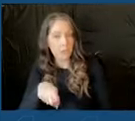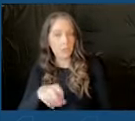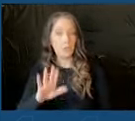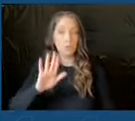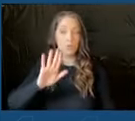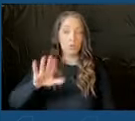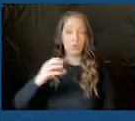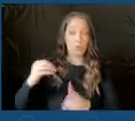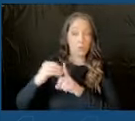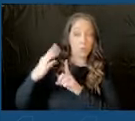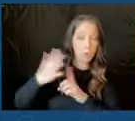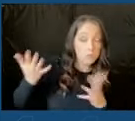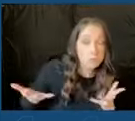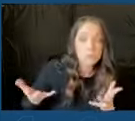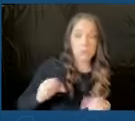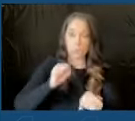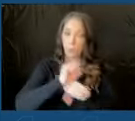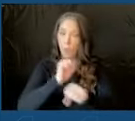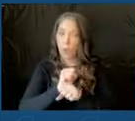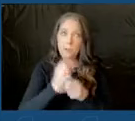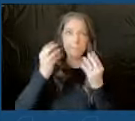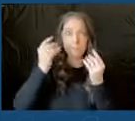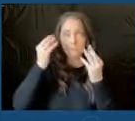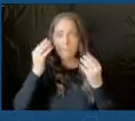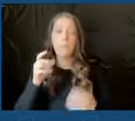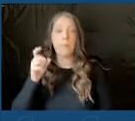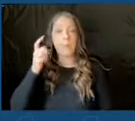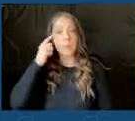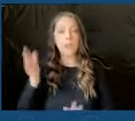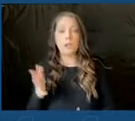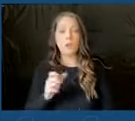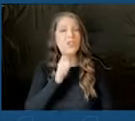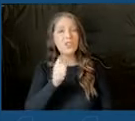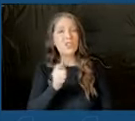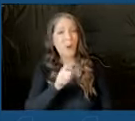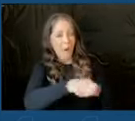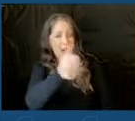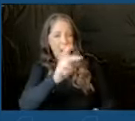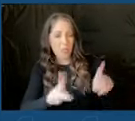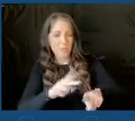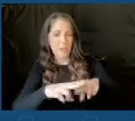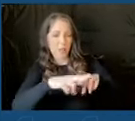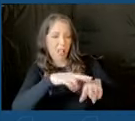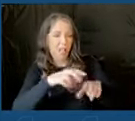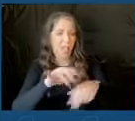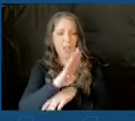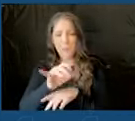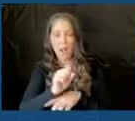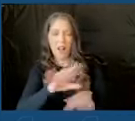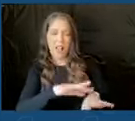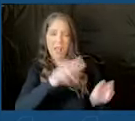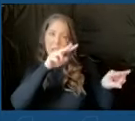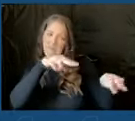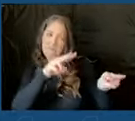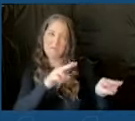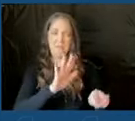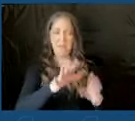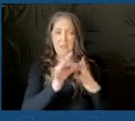make your own determination. But do not judge your fellow passengers on what their choices are. Let's